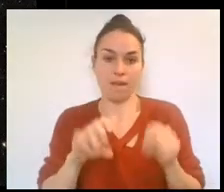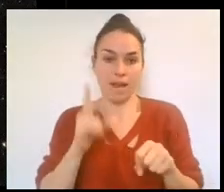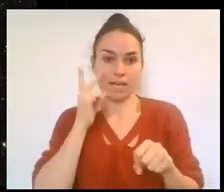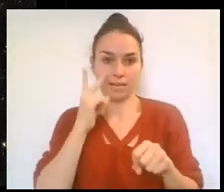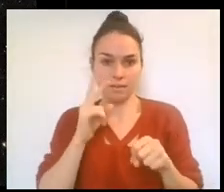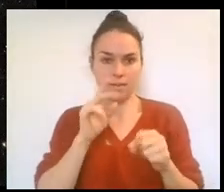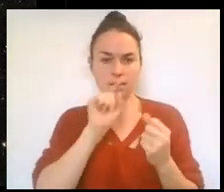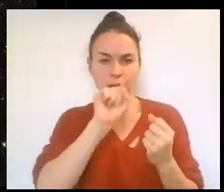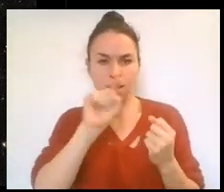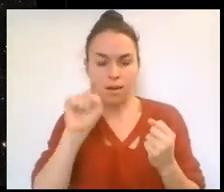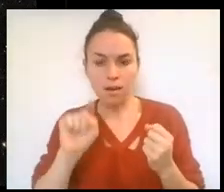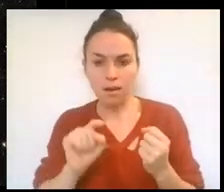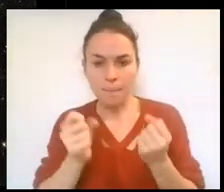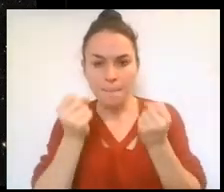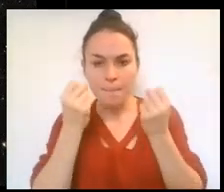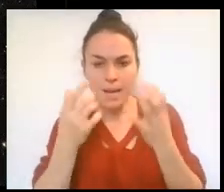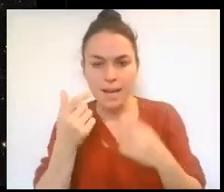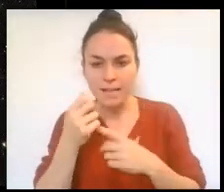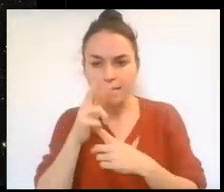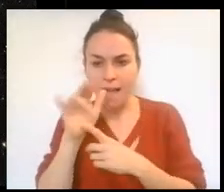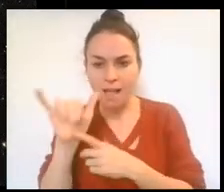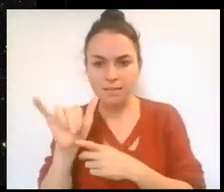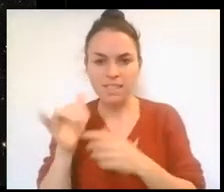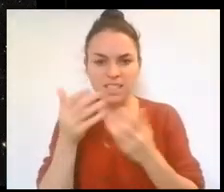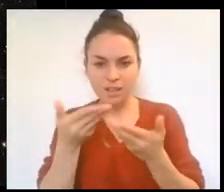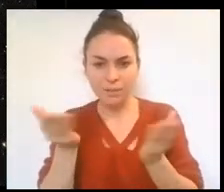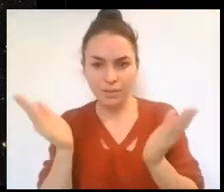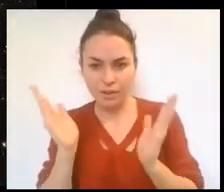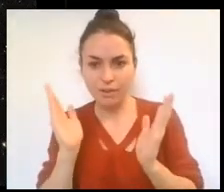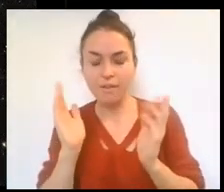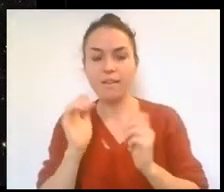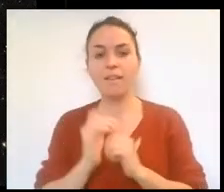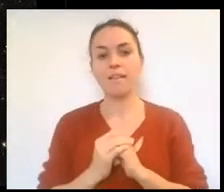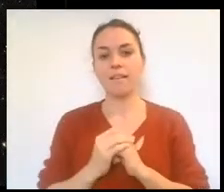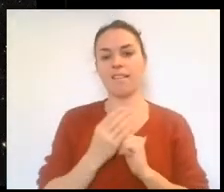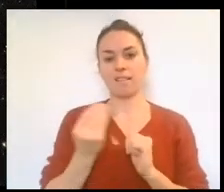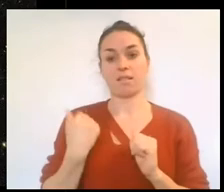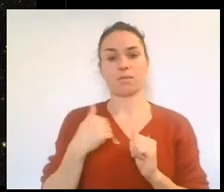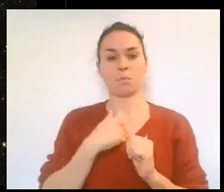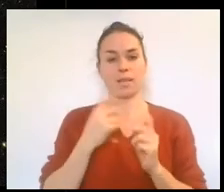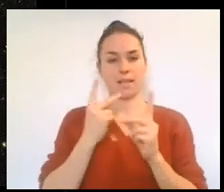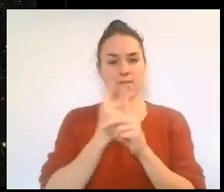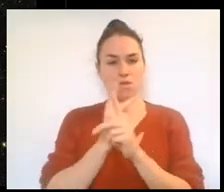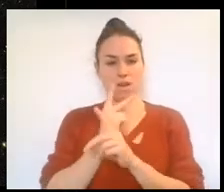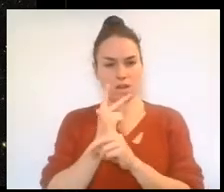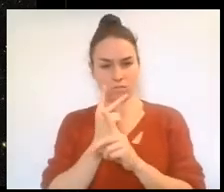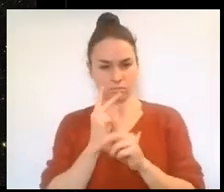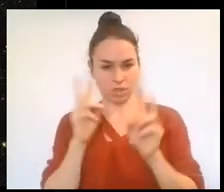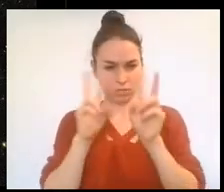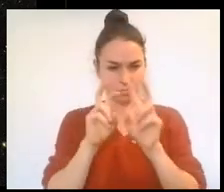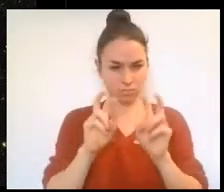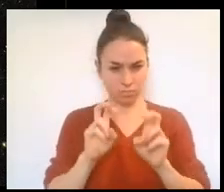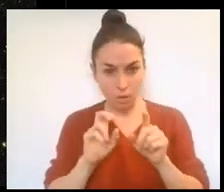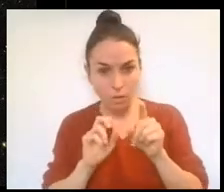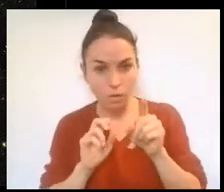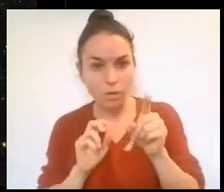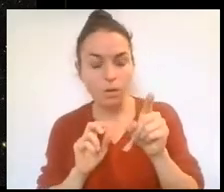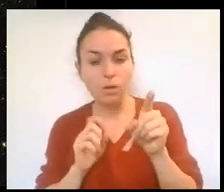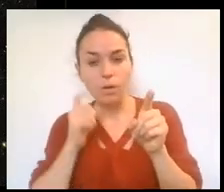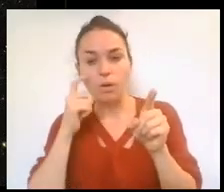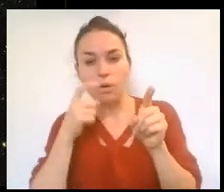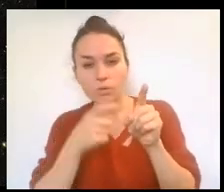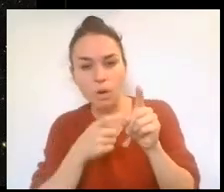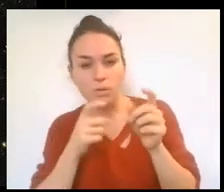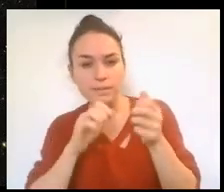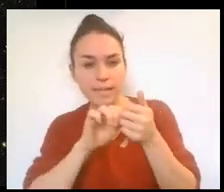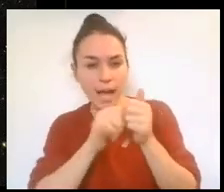and determine exactly what their morphology was like. So we could say, ah, this is how structure in the